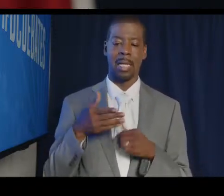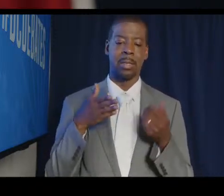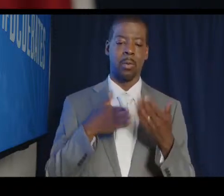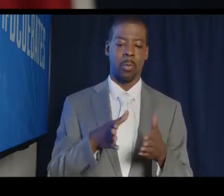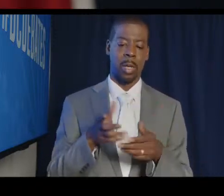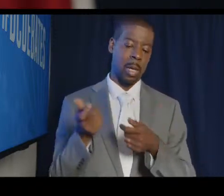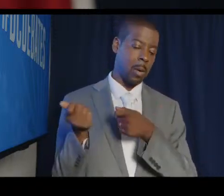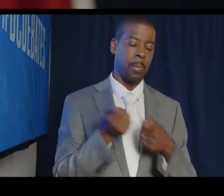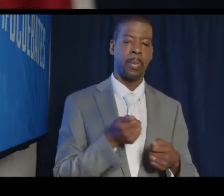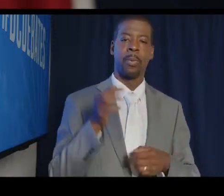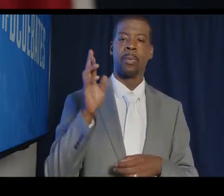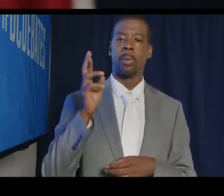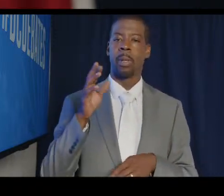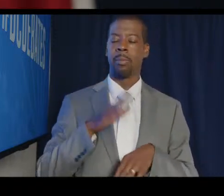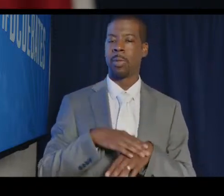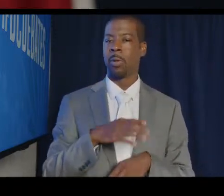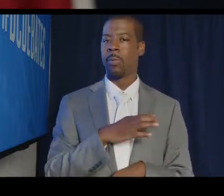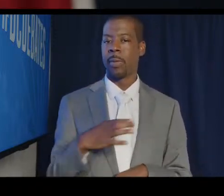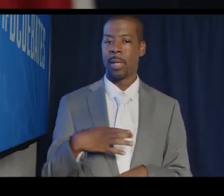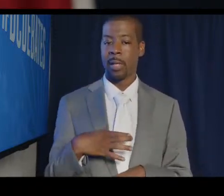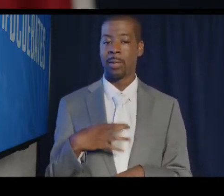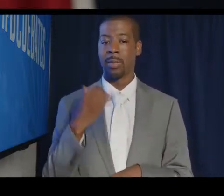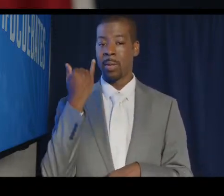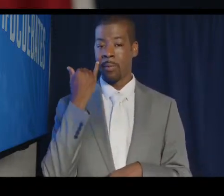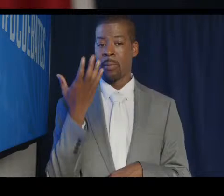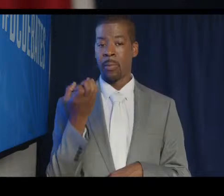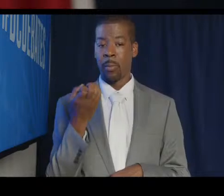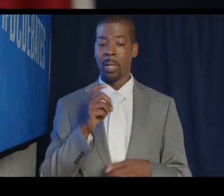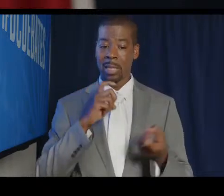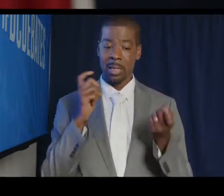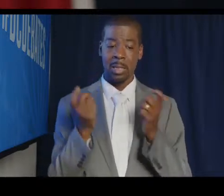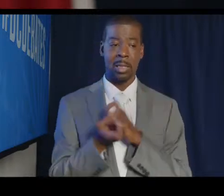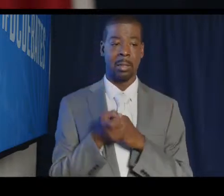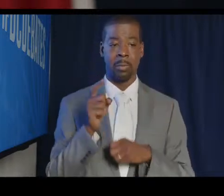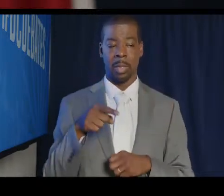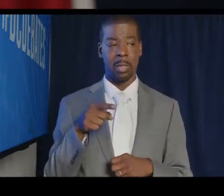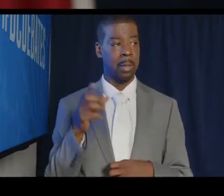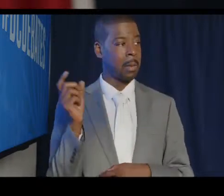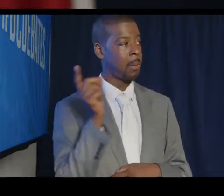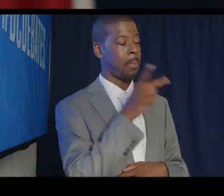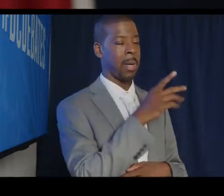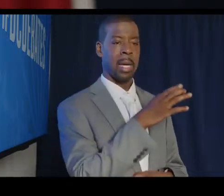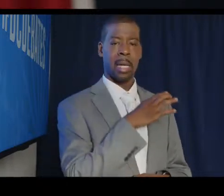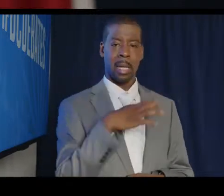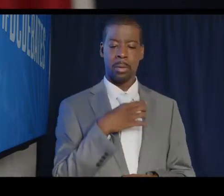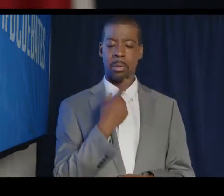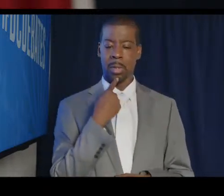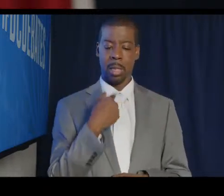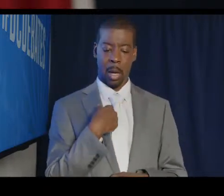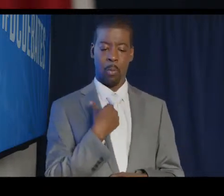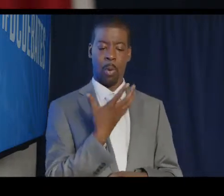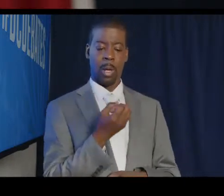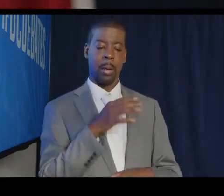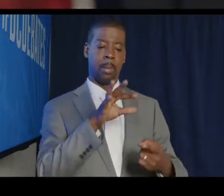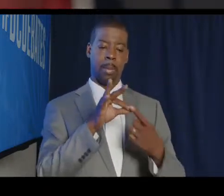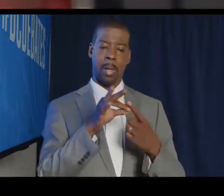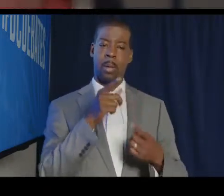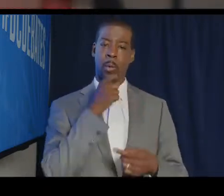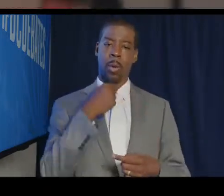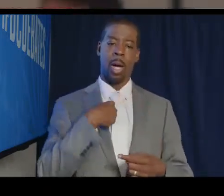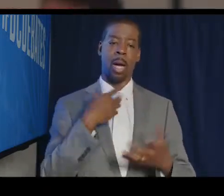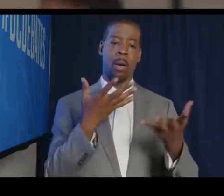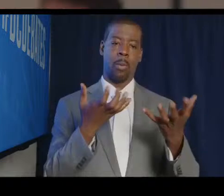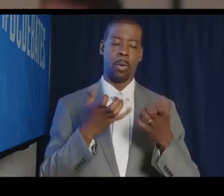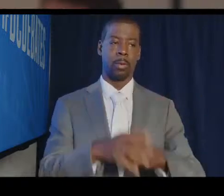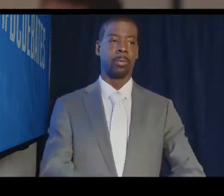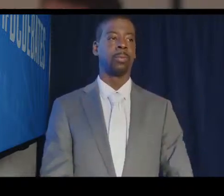council. So if we want an effort for reform, I think we need to go back to Congress and say, let us elect who we want to elect. Interesting. Thank you for that. That was